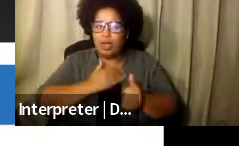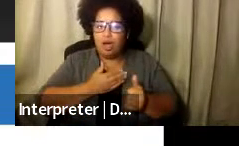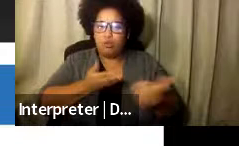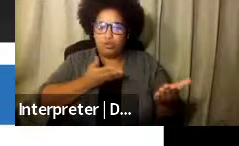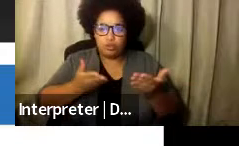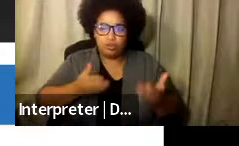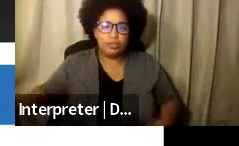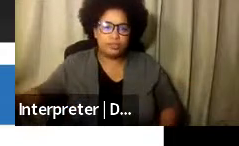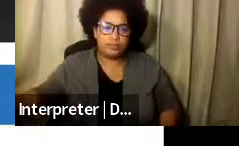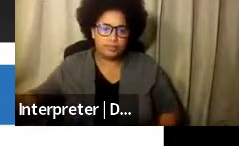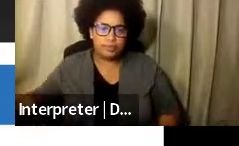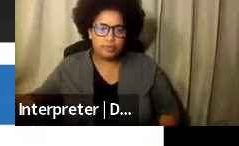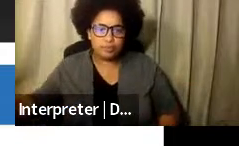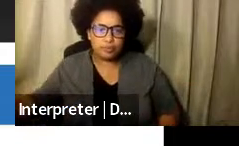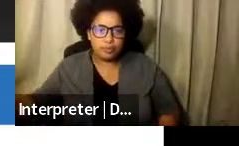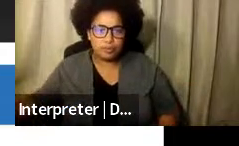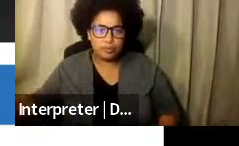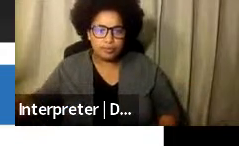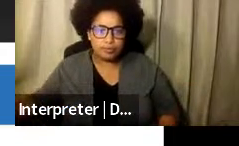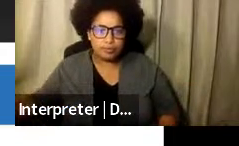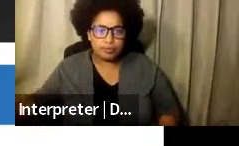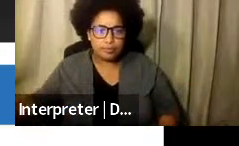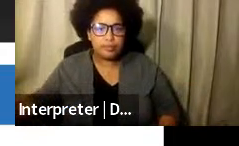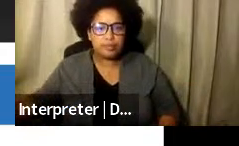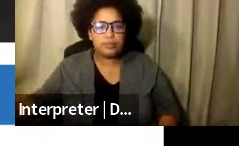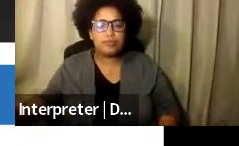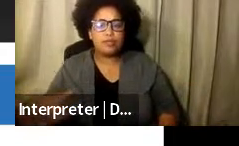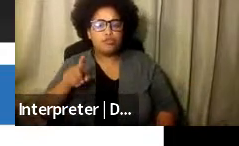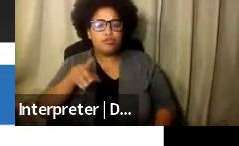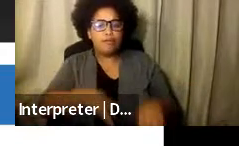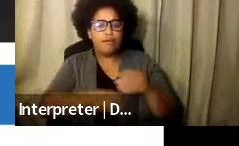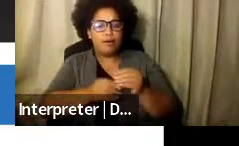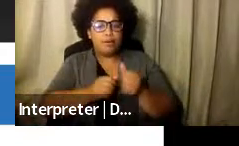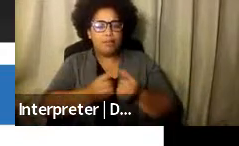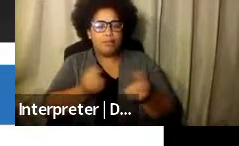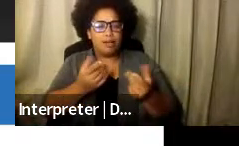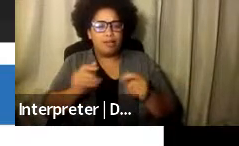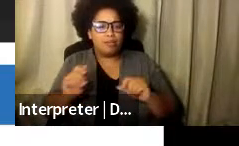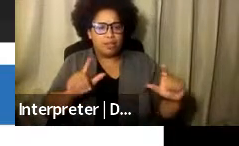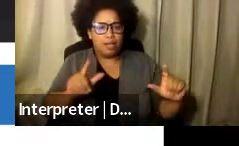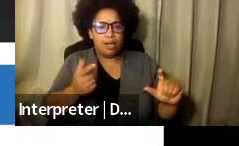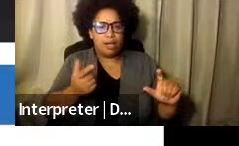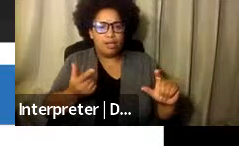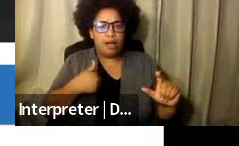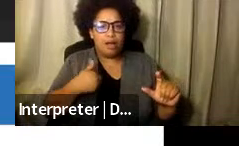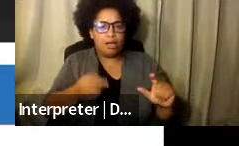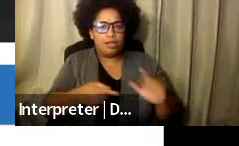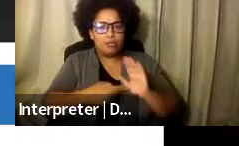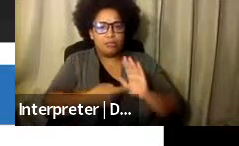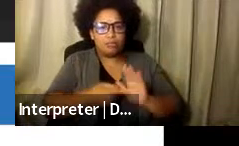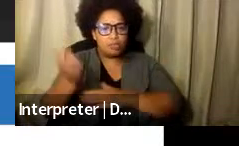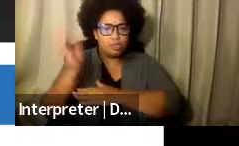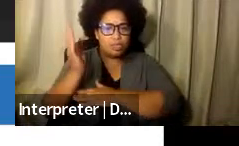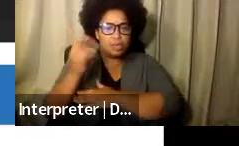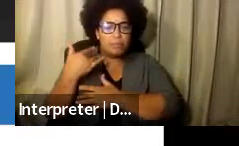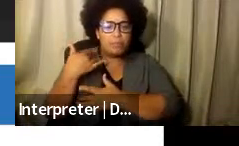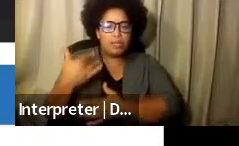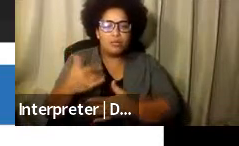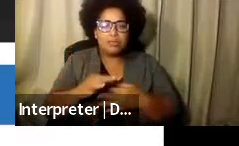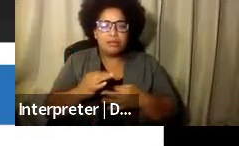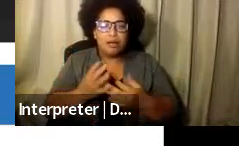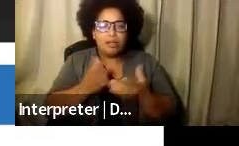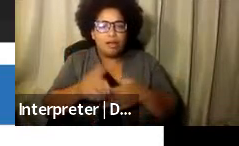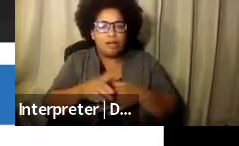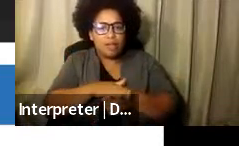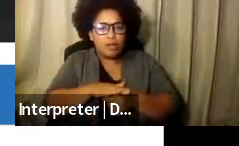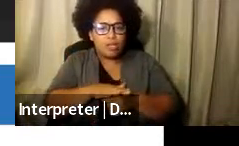Right. And yeah, I should just add that, you know, with a lot of these slides, when I presented, we often go, there's a lot of areas